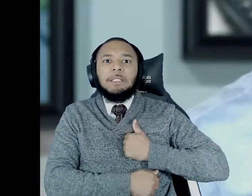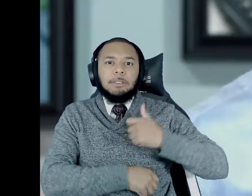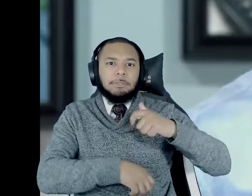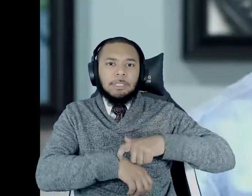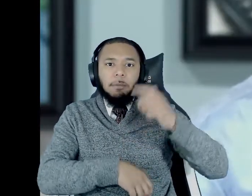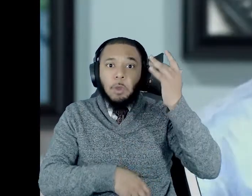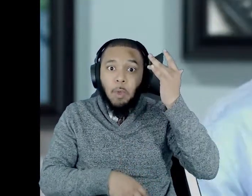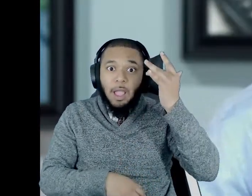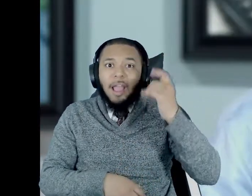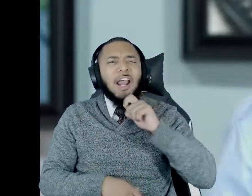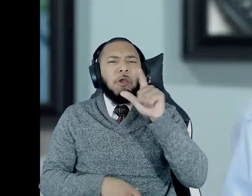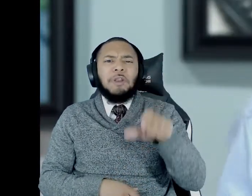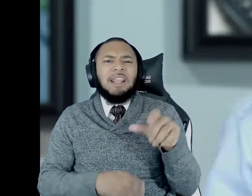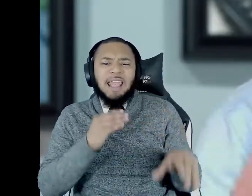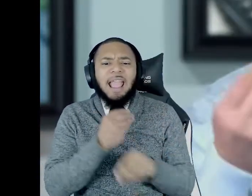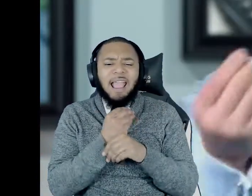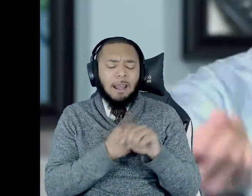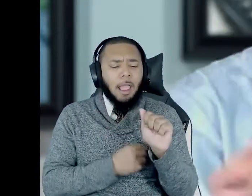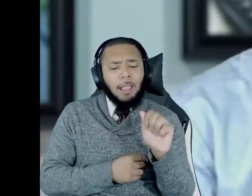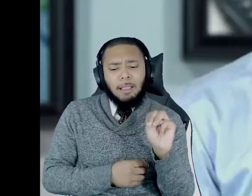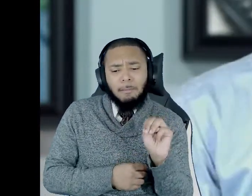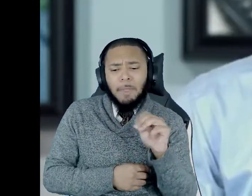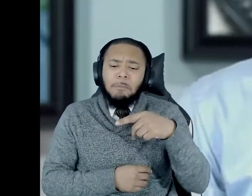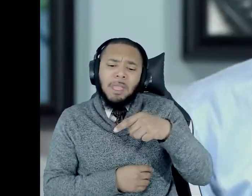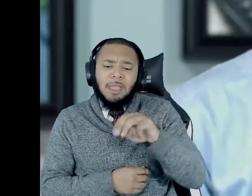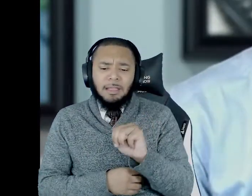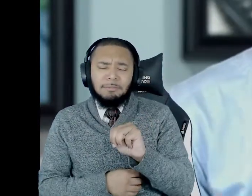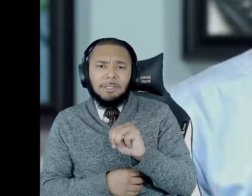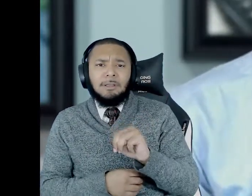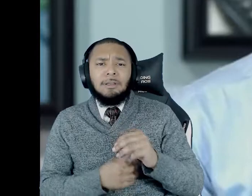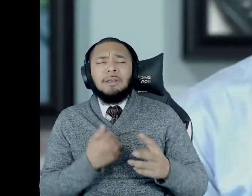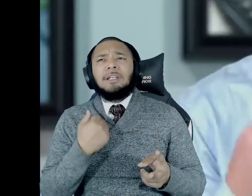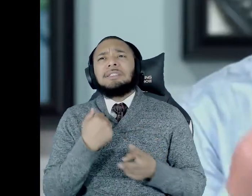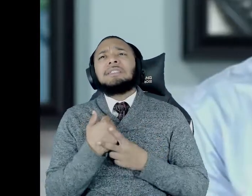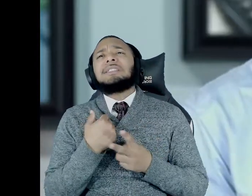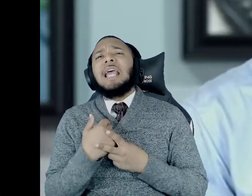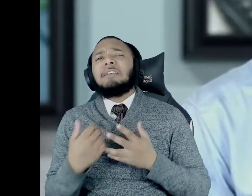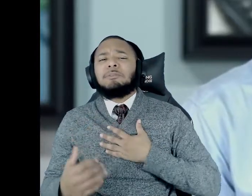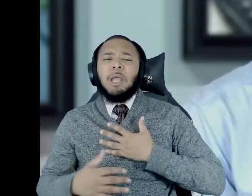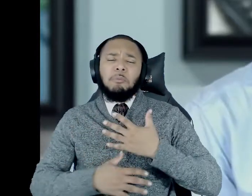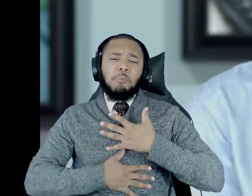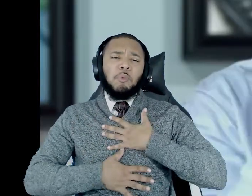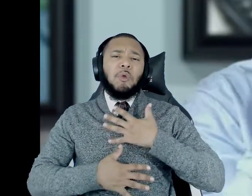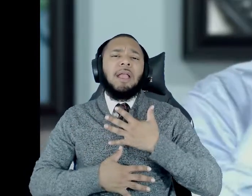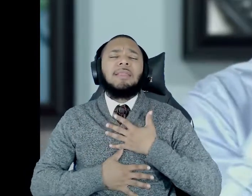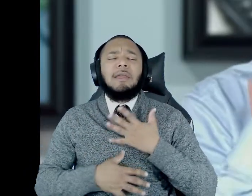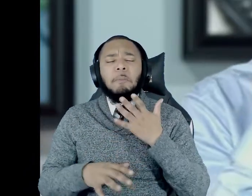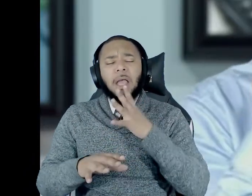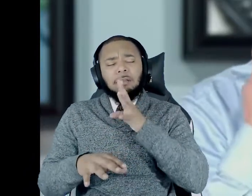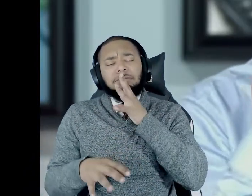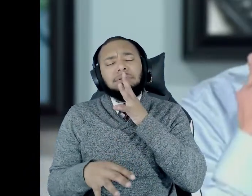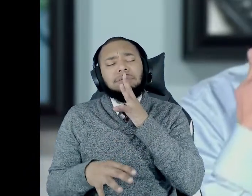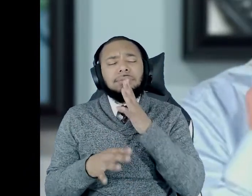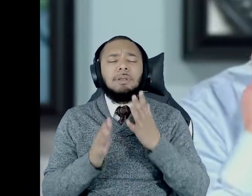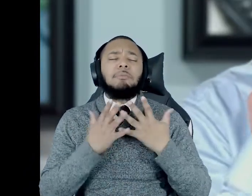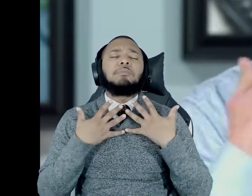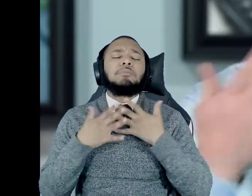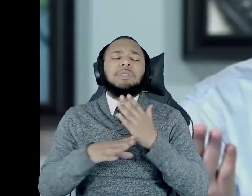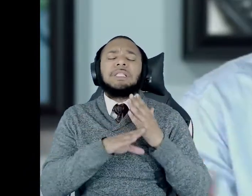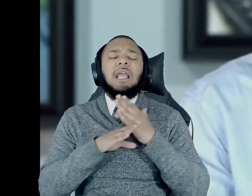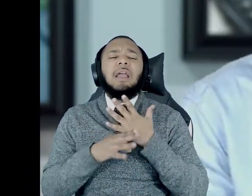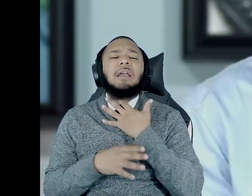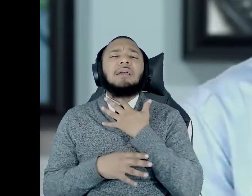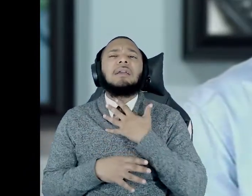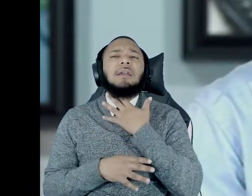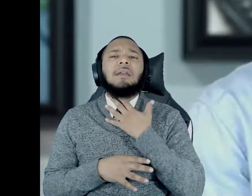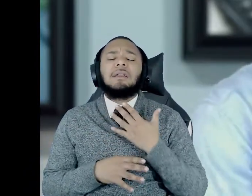say AM or PM. It saves so many syllables coming out of my mouth. You got to protect your voice. You can't